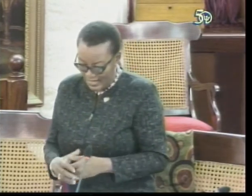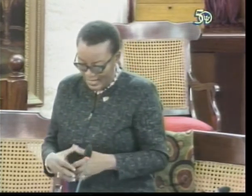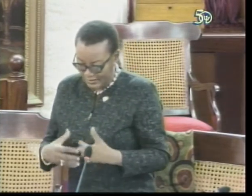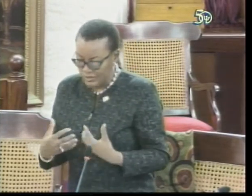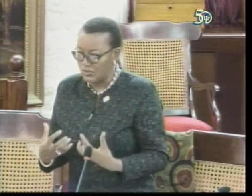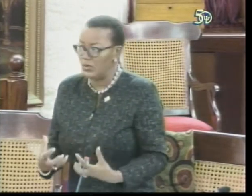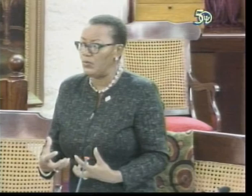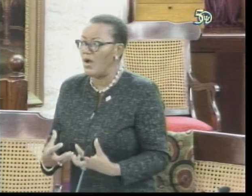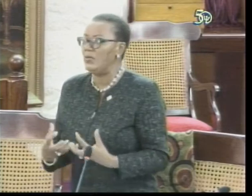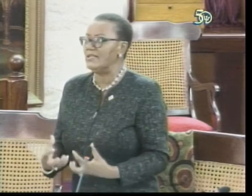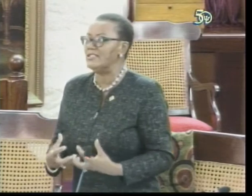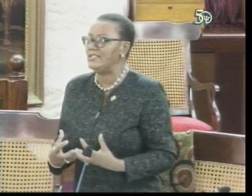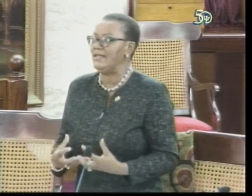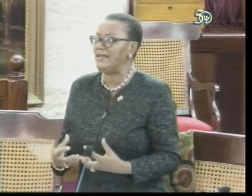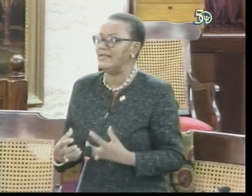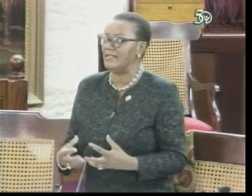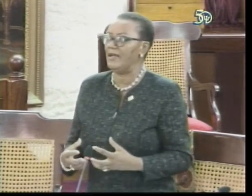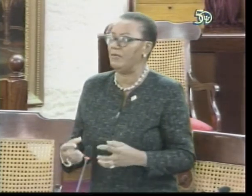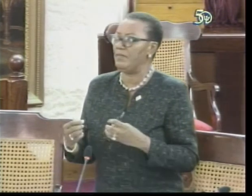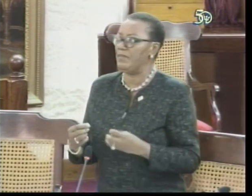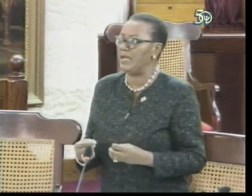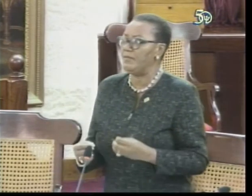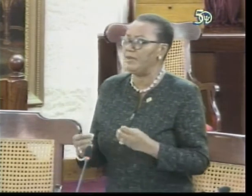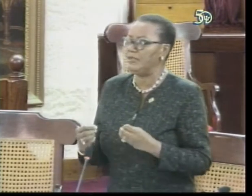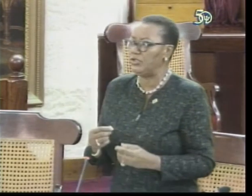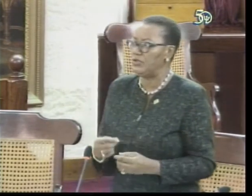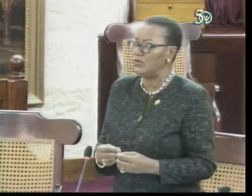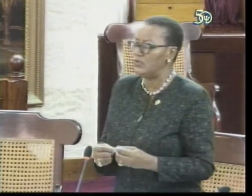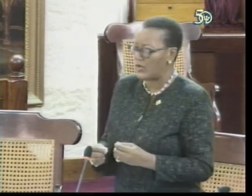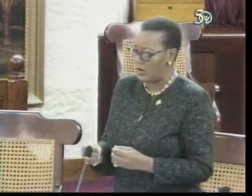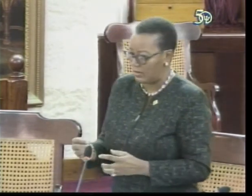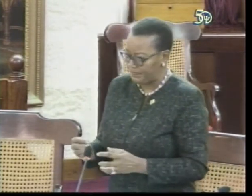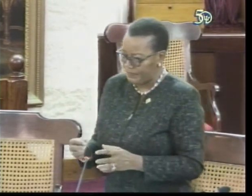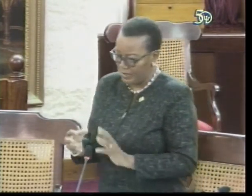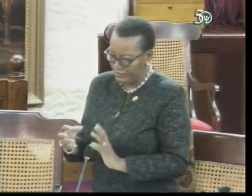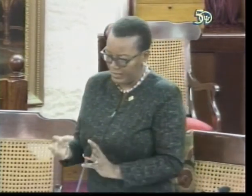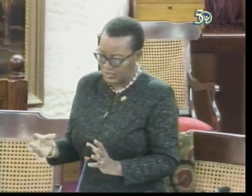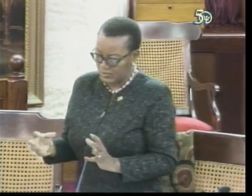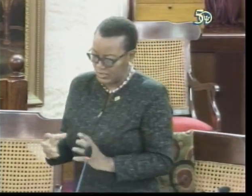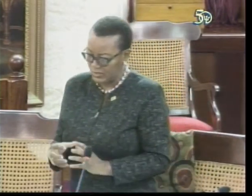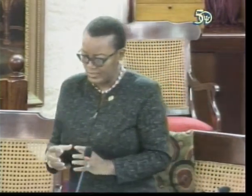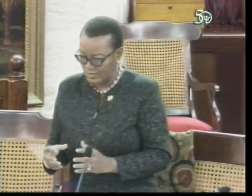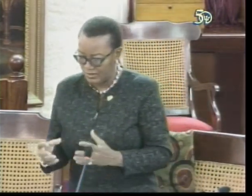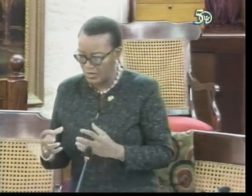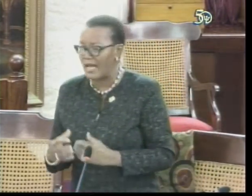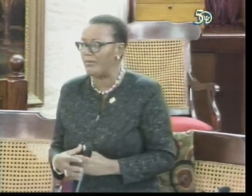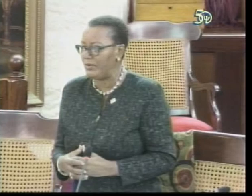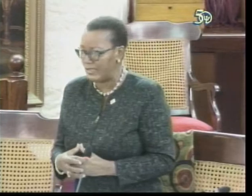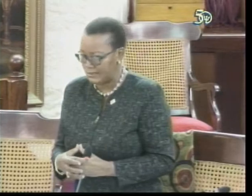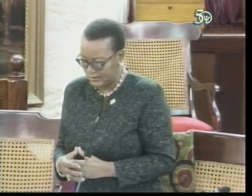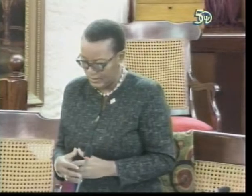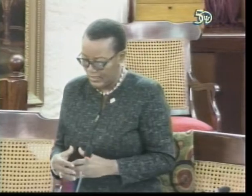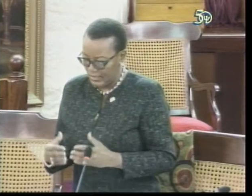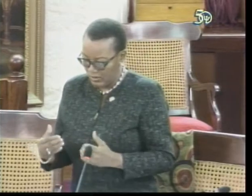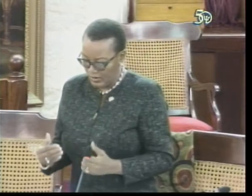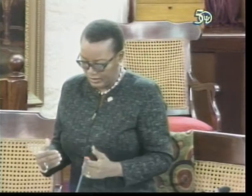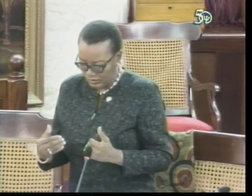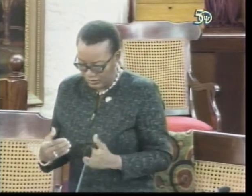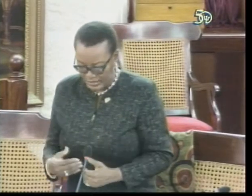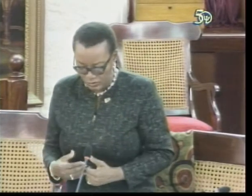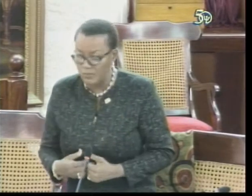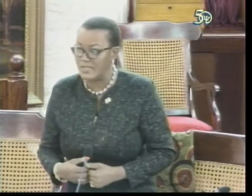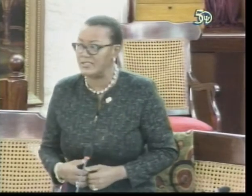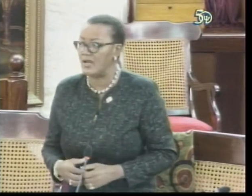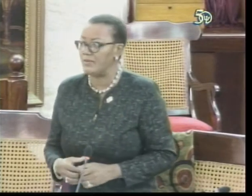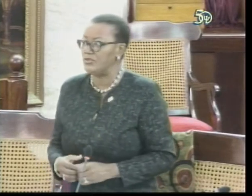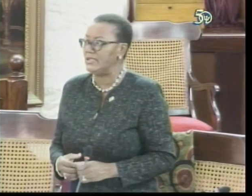Venezuela. And so what we are seeing is that we are able to use our various resources to collaborate in order to